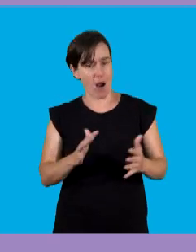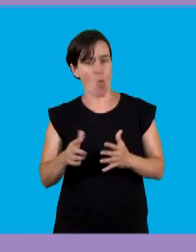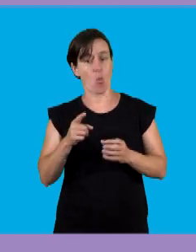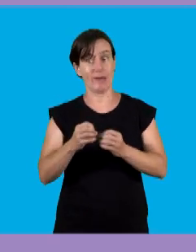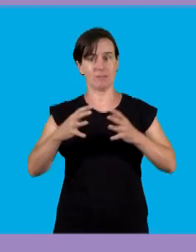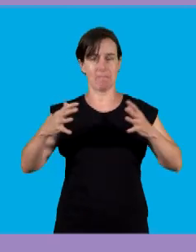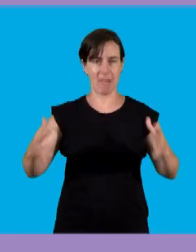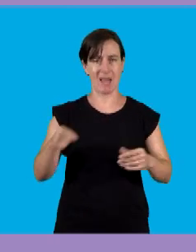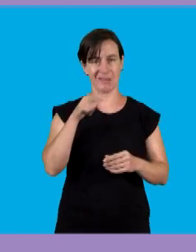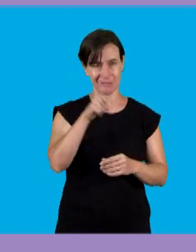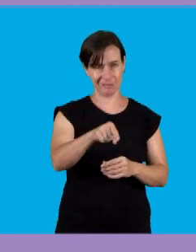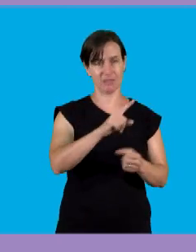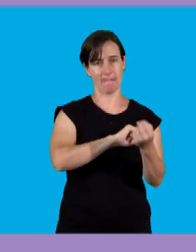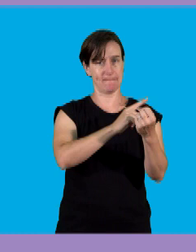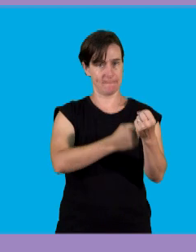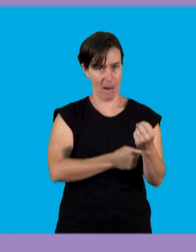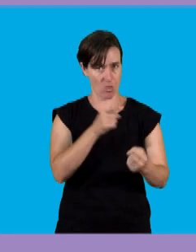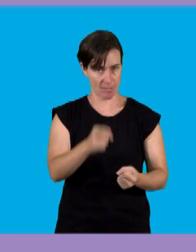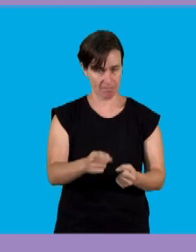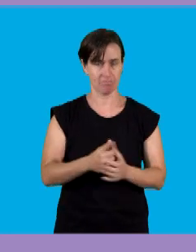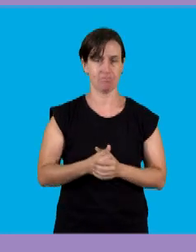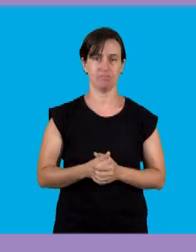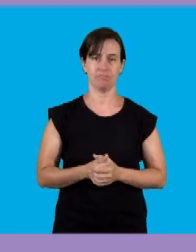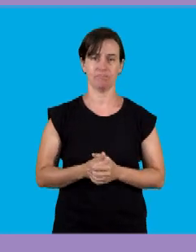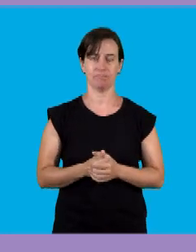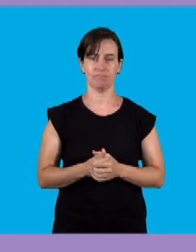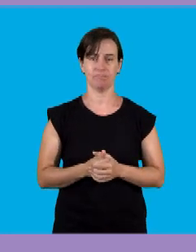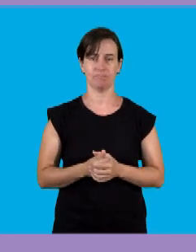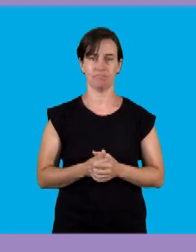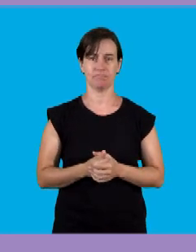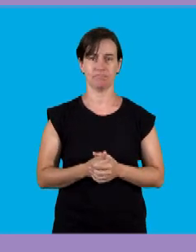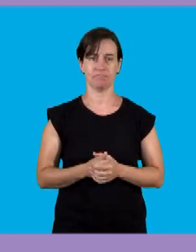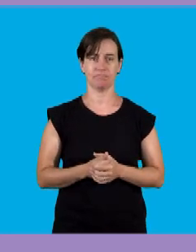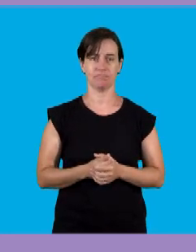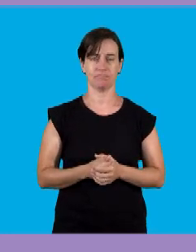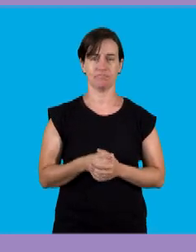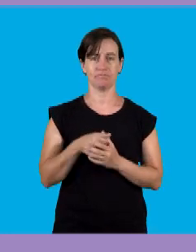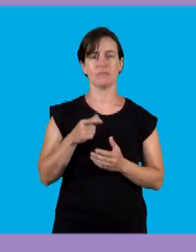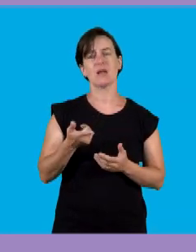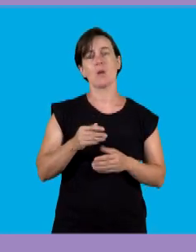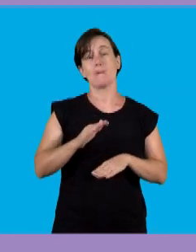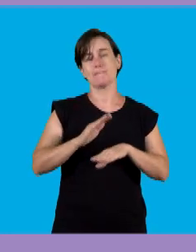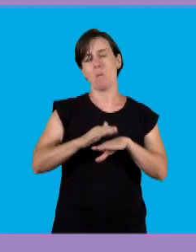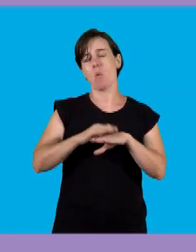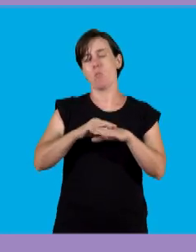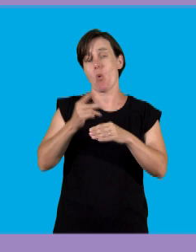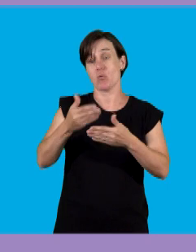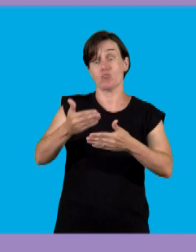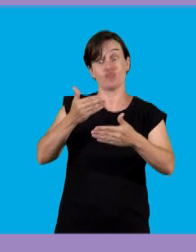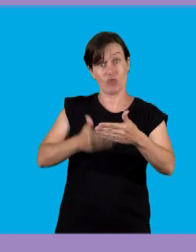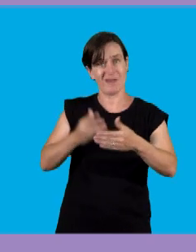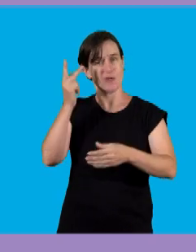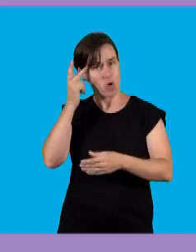would expand that power there. Let's go on to more pre-knowledge